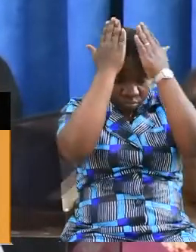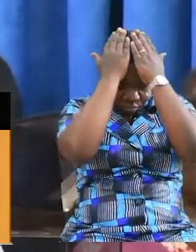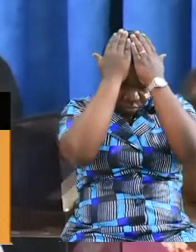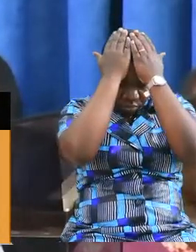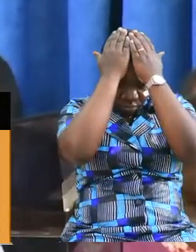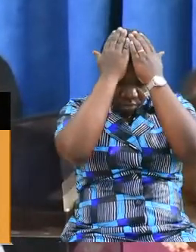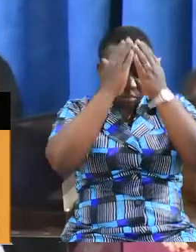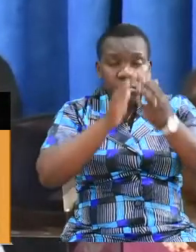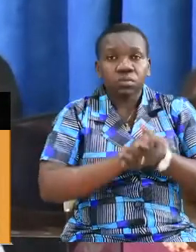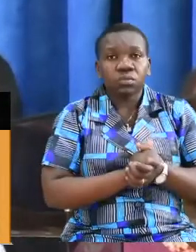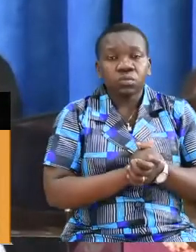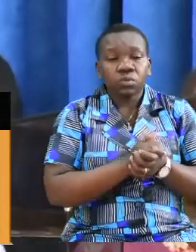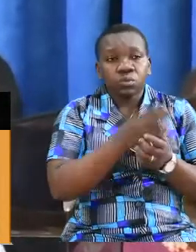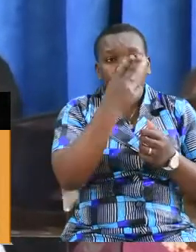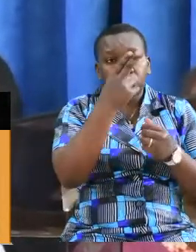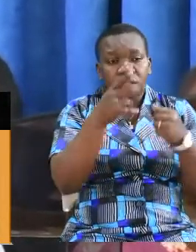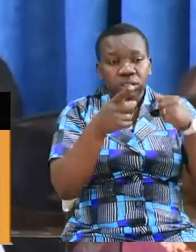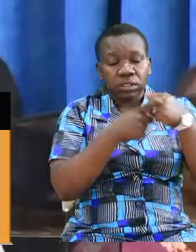26 May